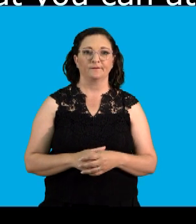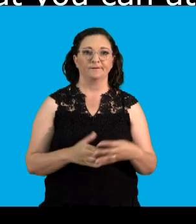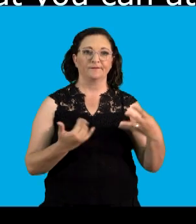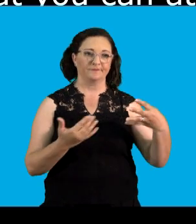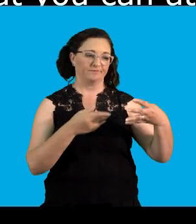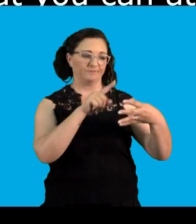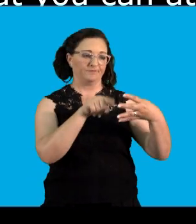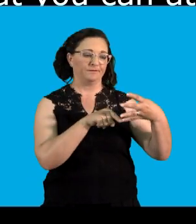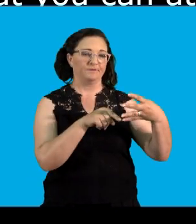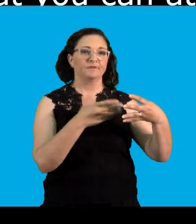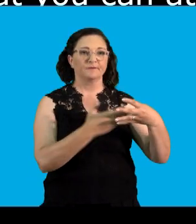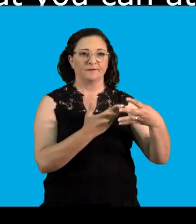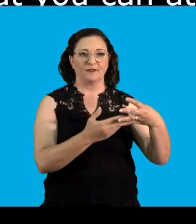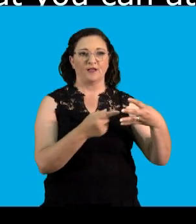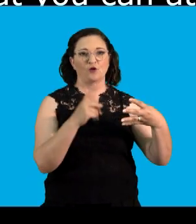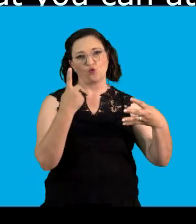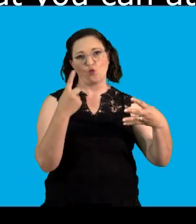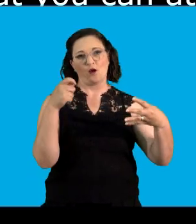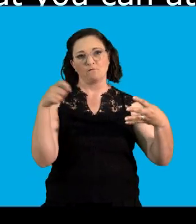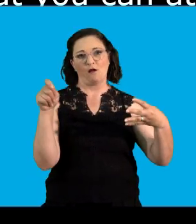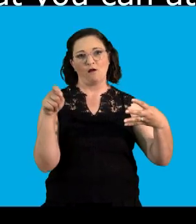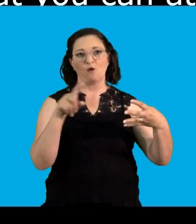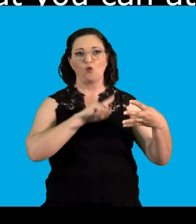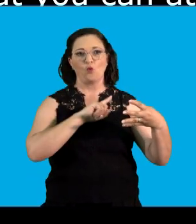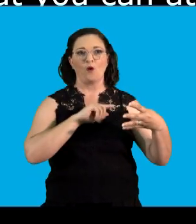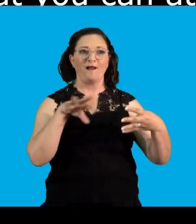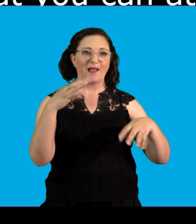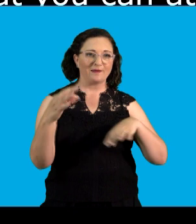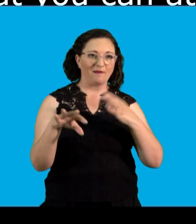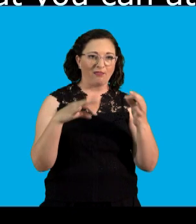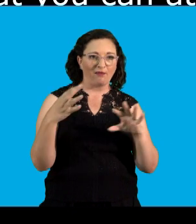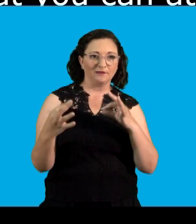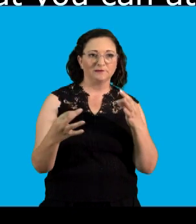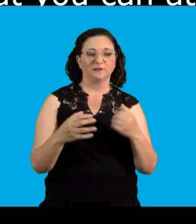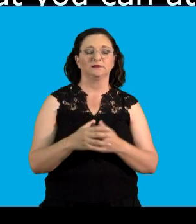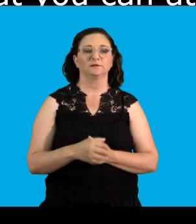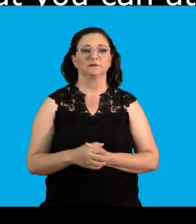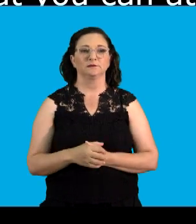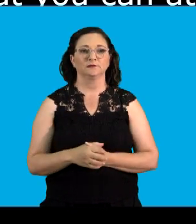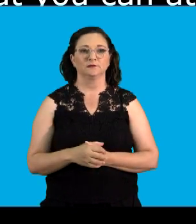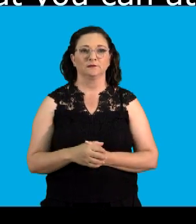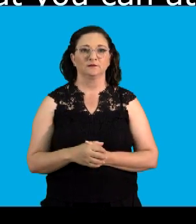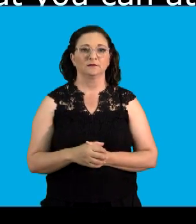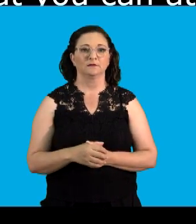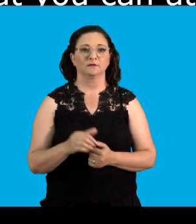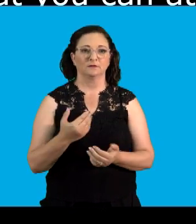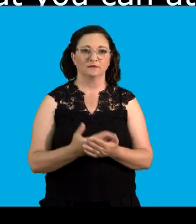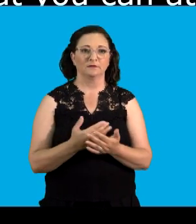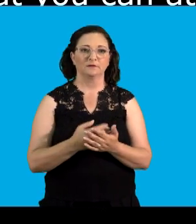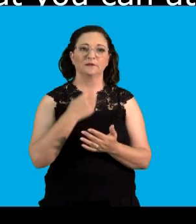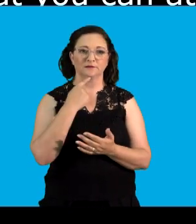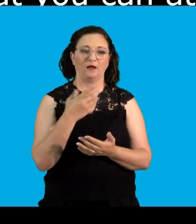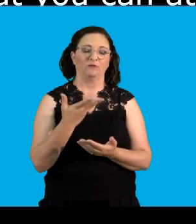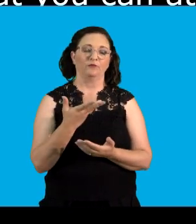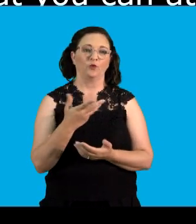at least obtain 1 mark for analysis. We're going to speak about philosophy towards the end here, so that analysis is for